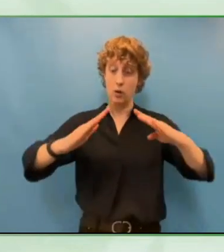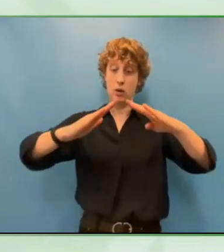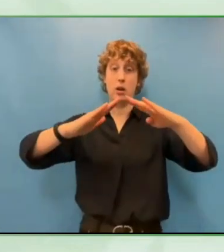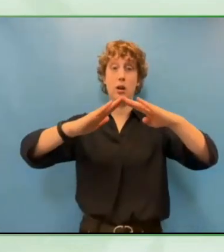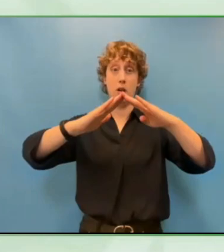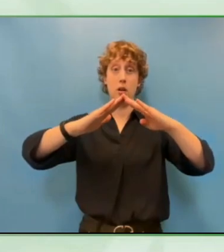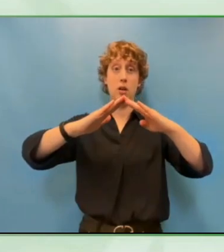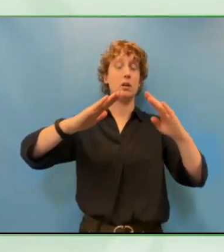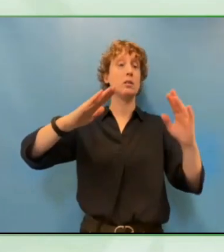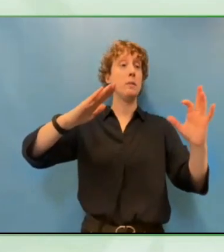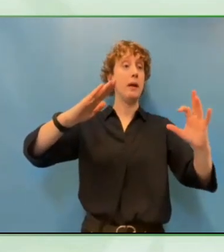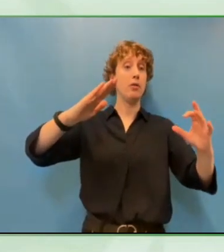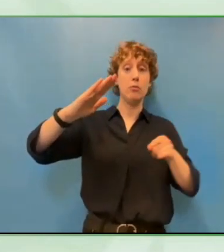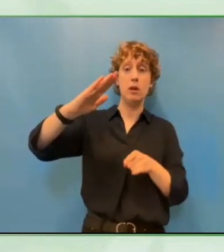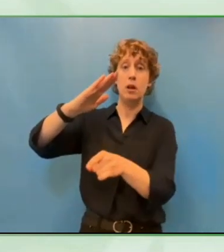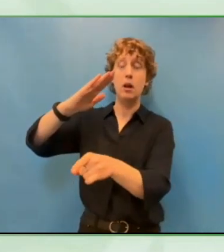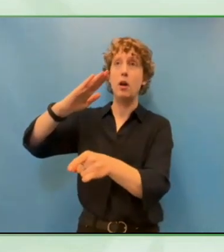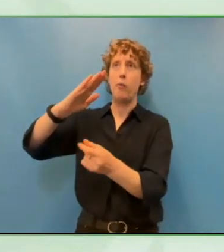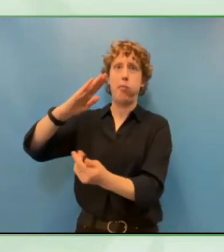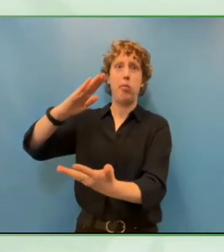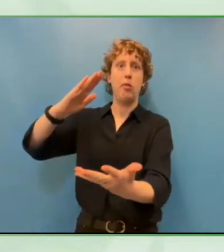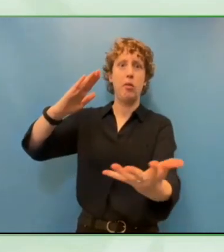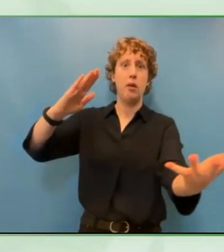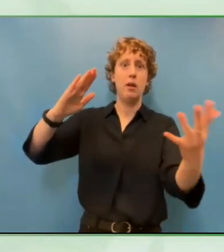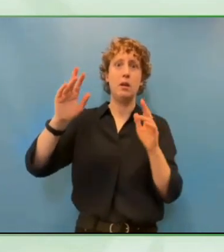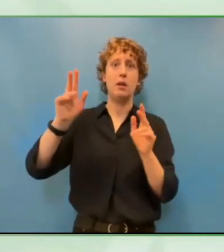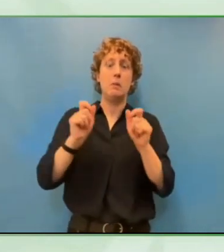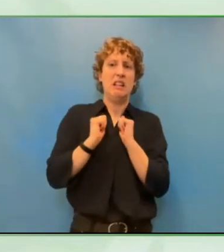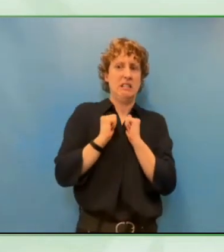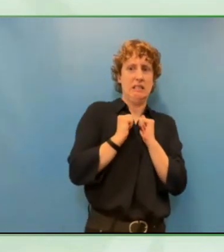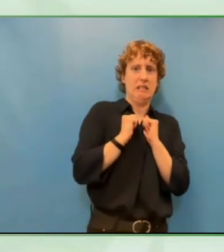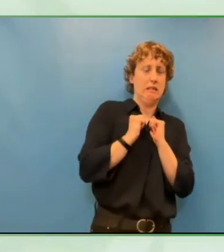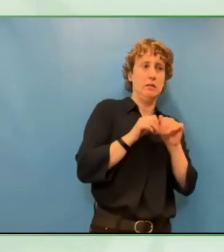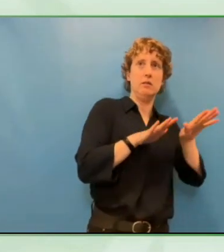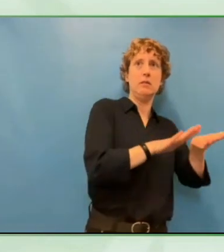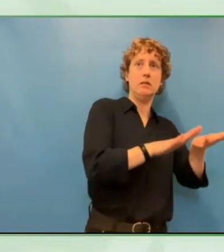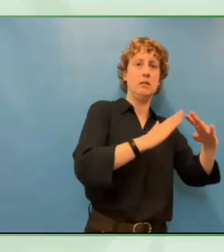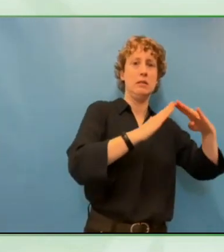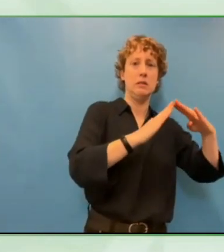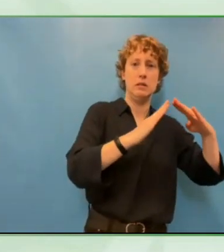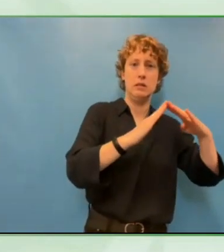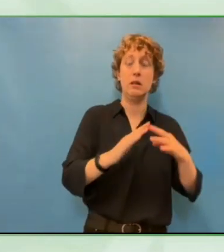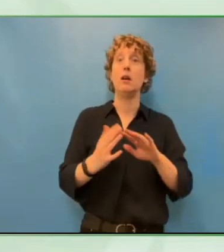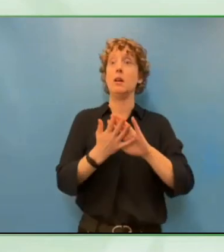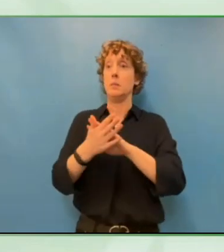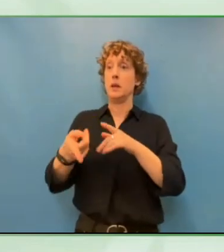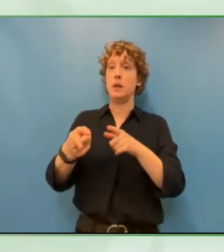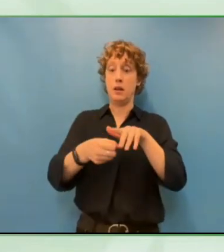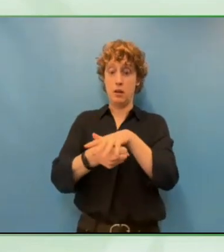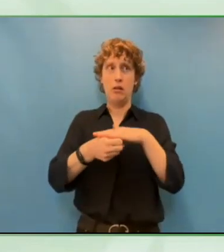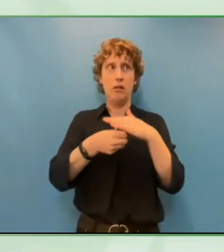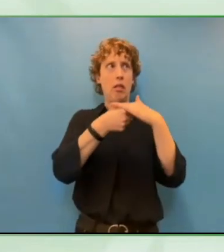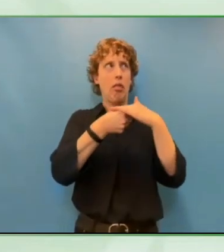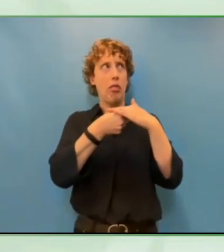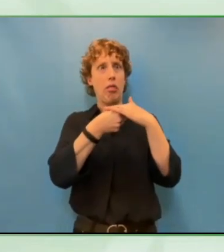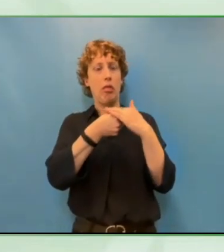come. They will take their chances at home. So then this is additional pressure on the municipality because they still